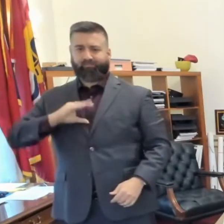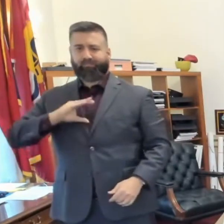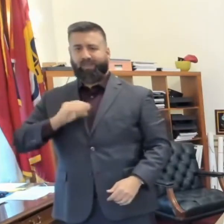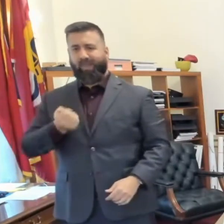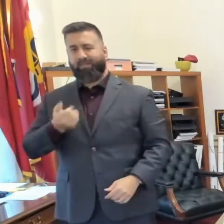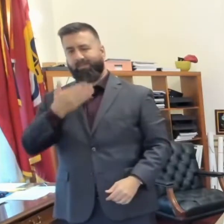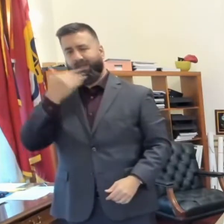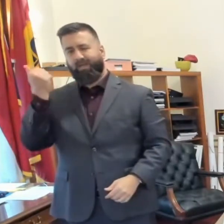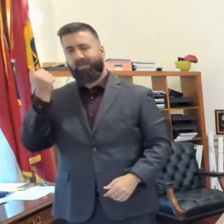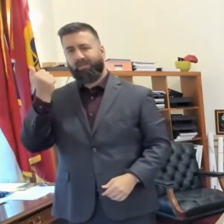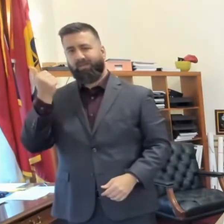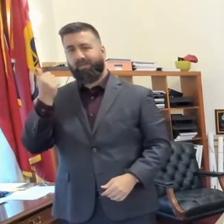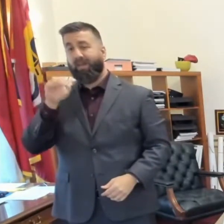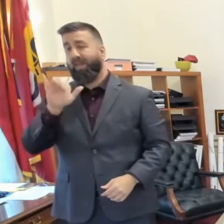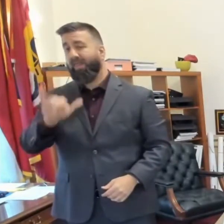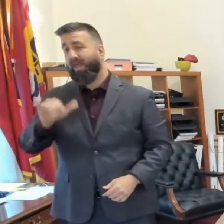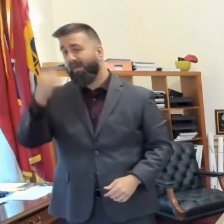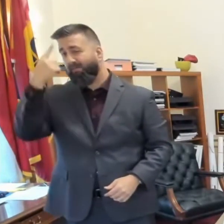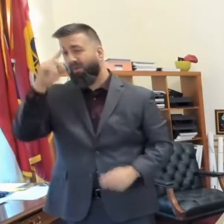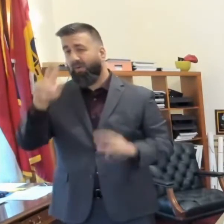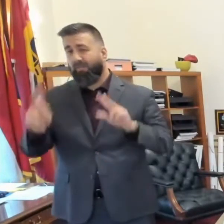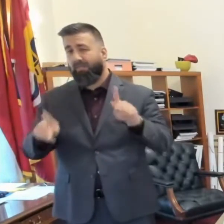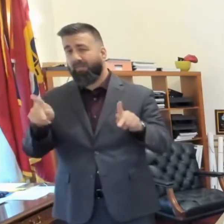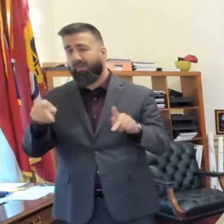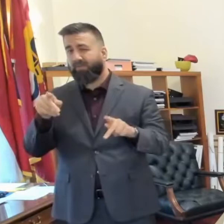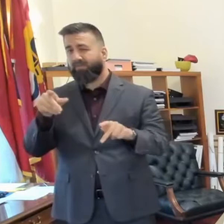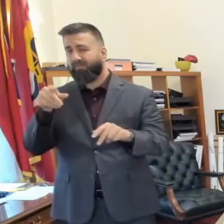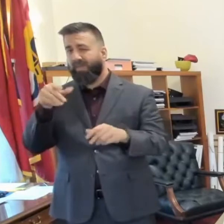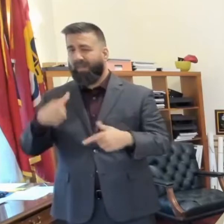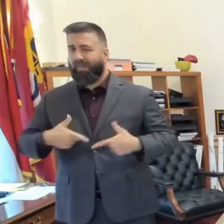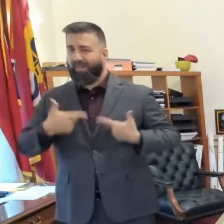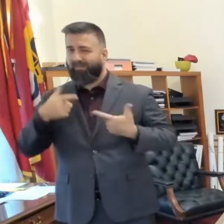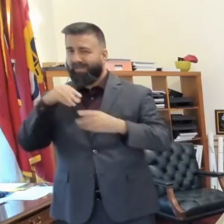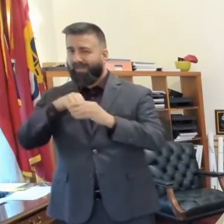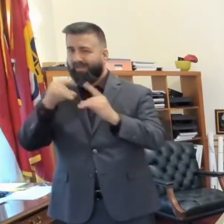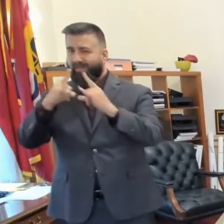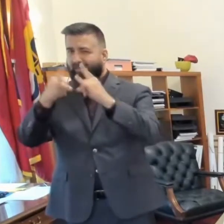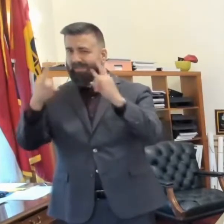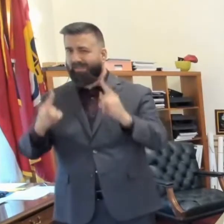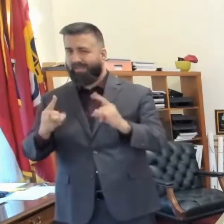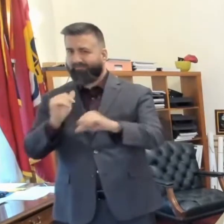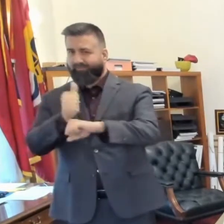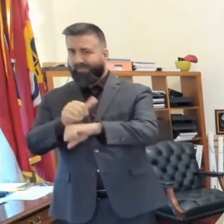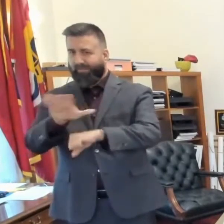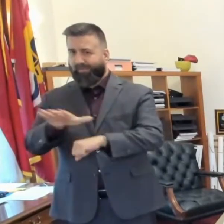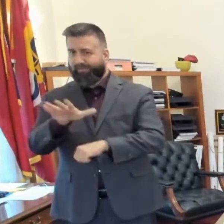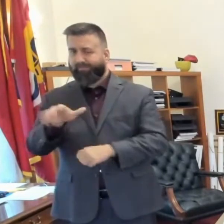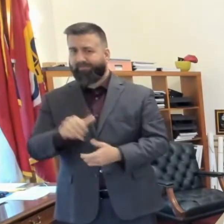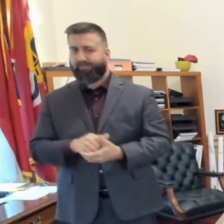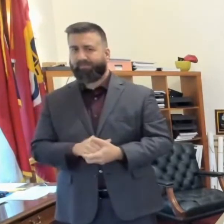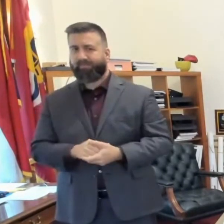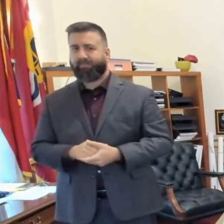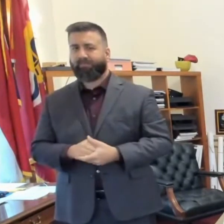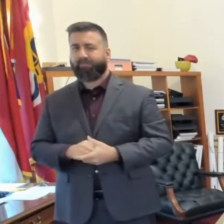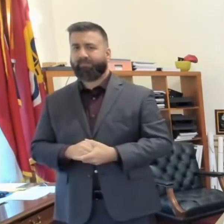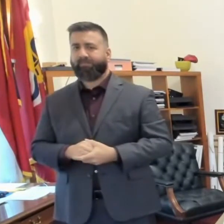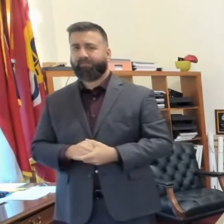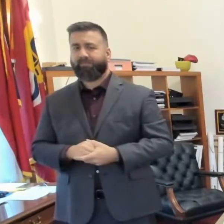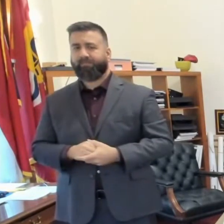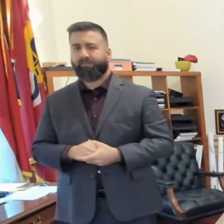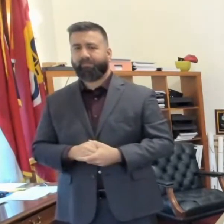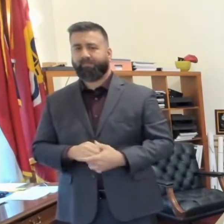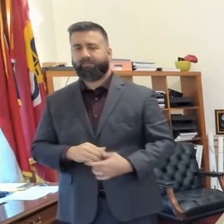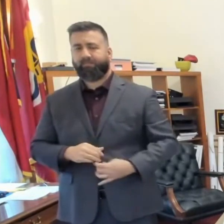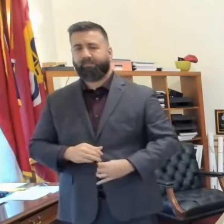better. That's for folks who are in the encampments and are unwilling to go into other types of